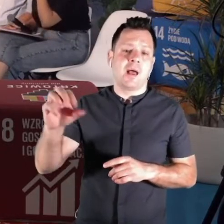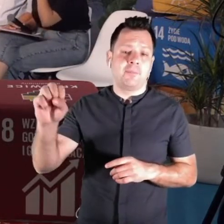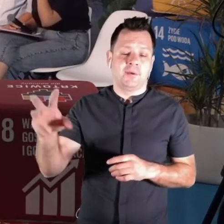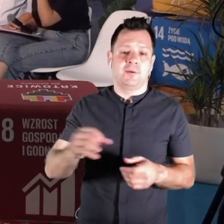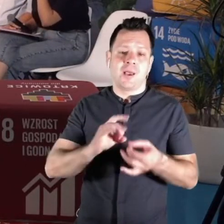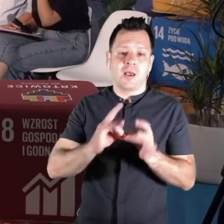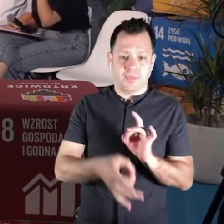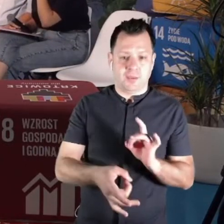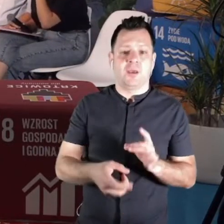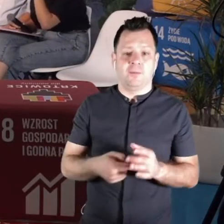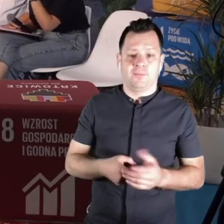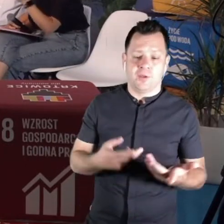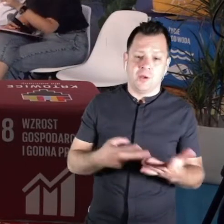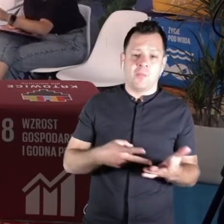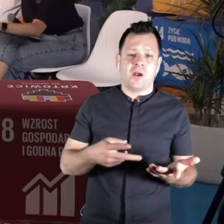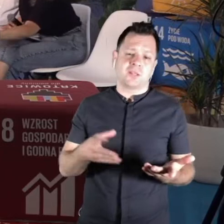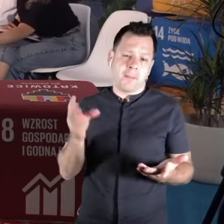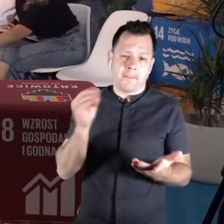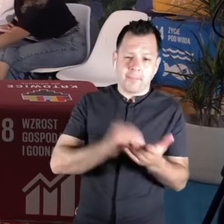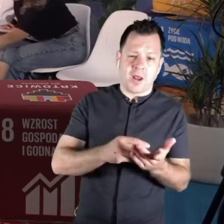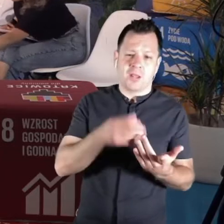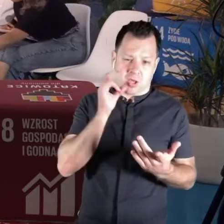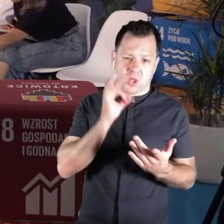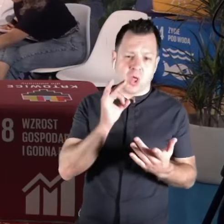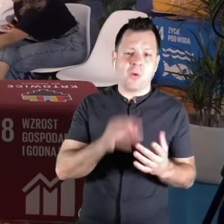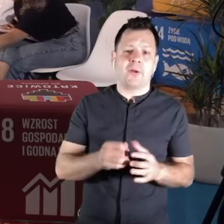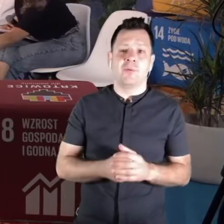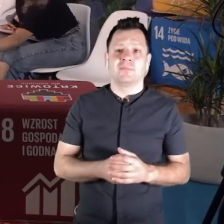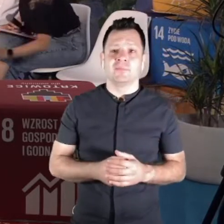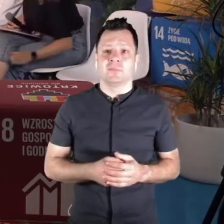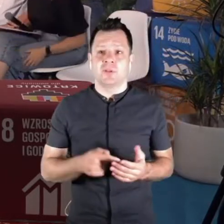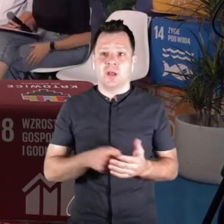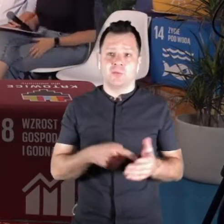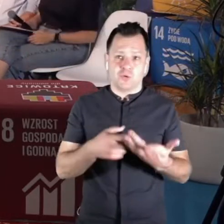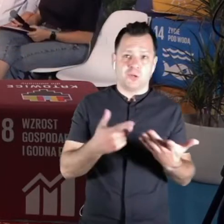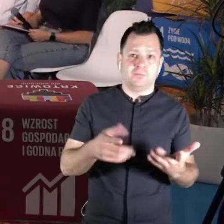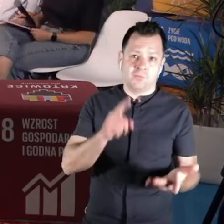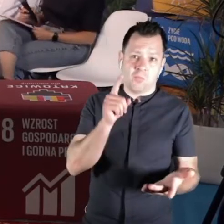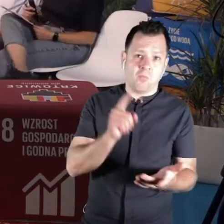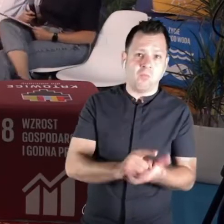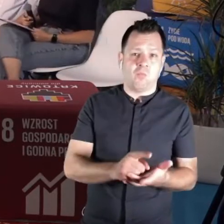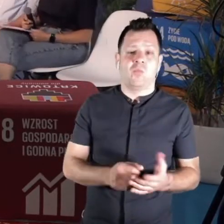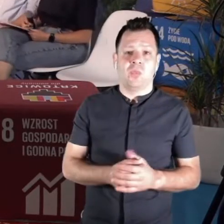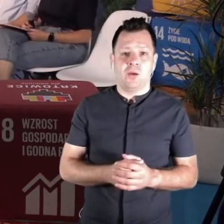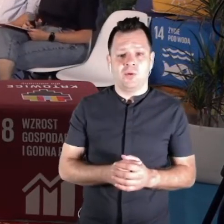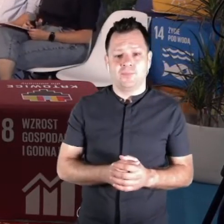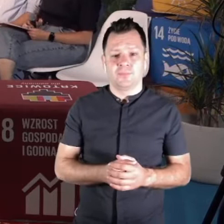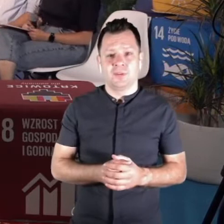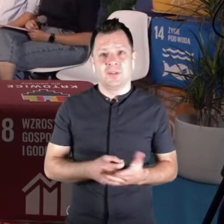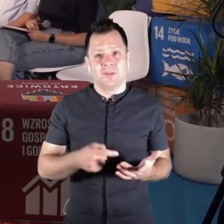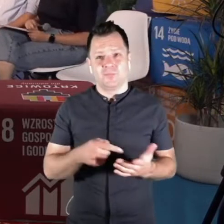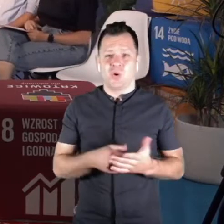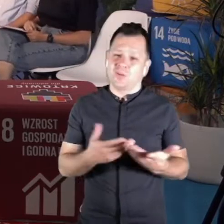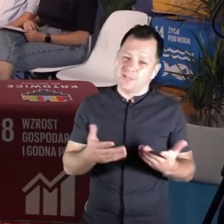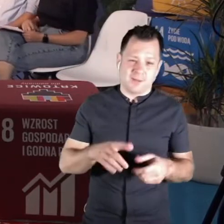platform implementation, the CDIM, which is not very typical for us because we are mostly